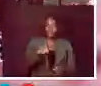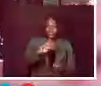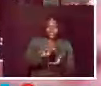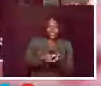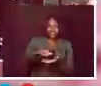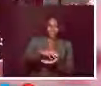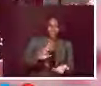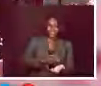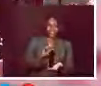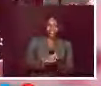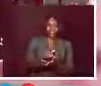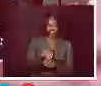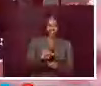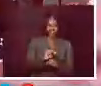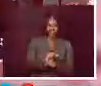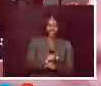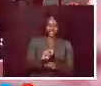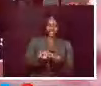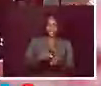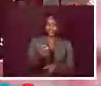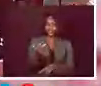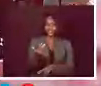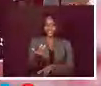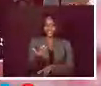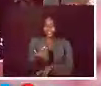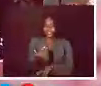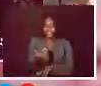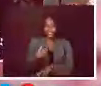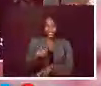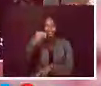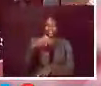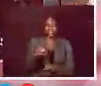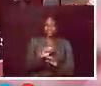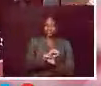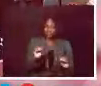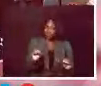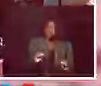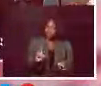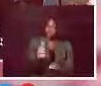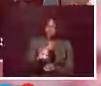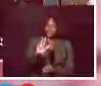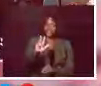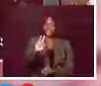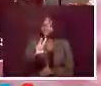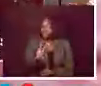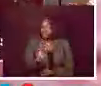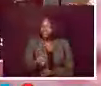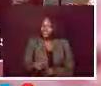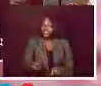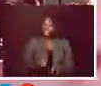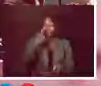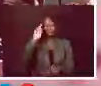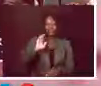by saying that you are dealing with a number 13 and strike average. No. You apply 32 just as we do for all the